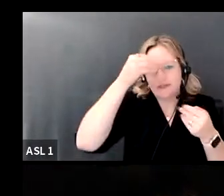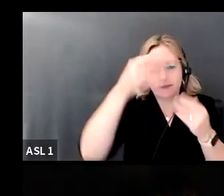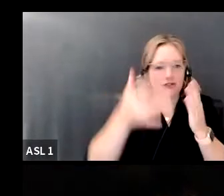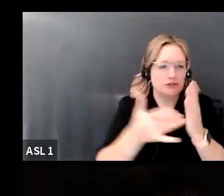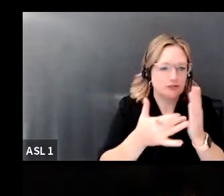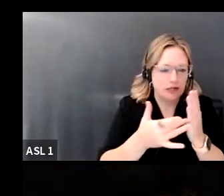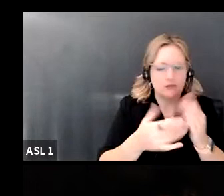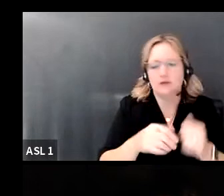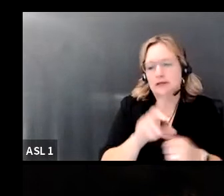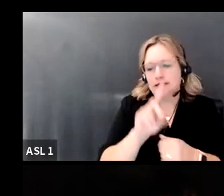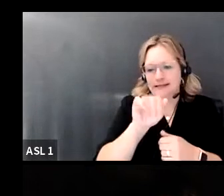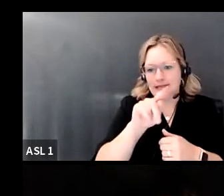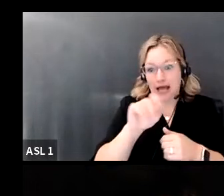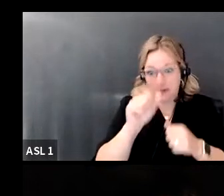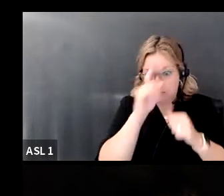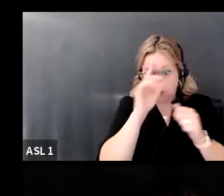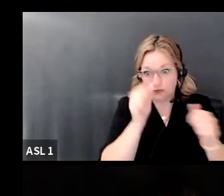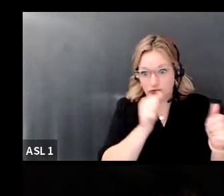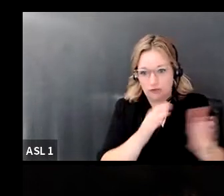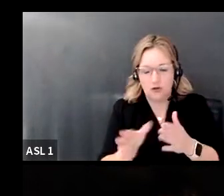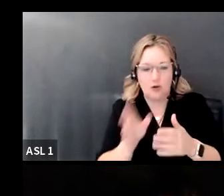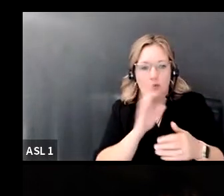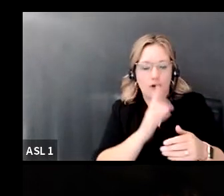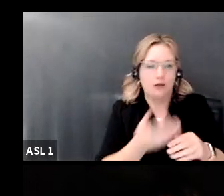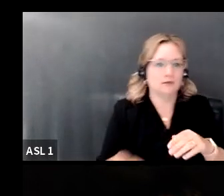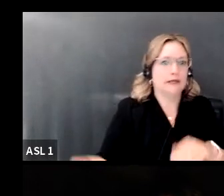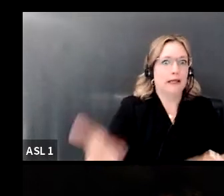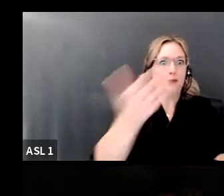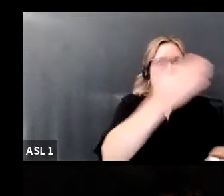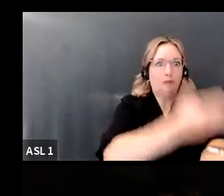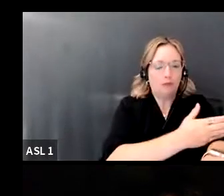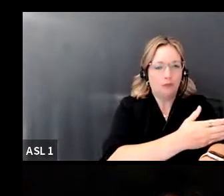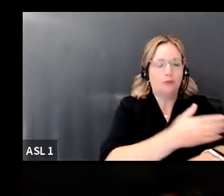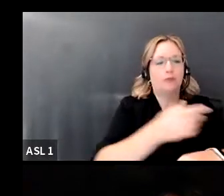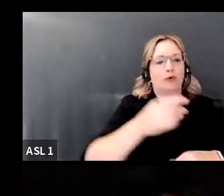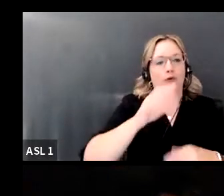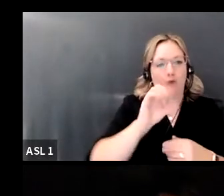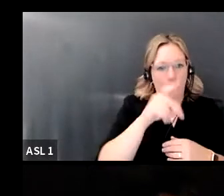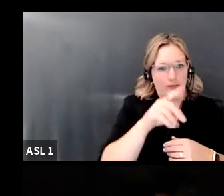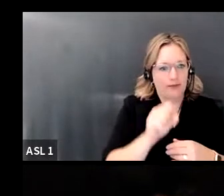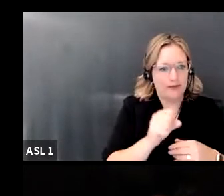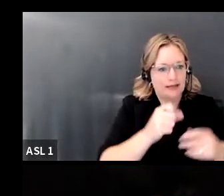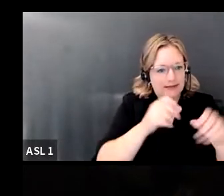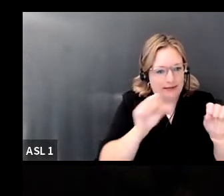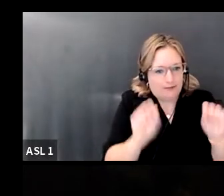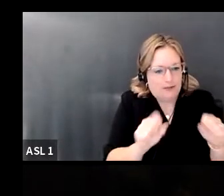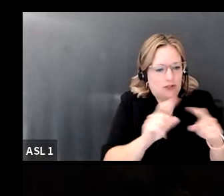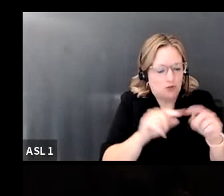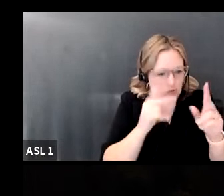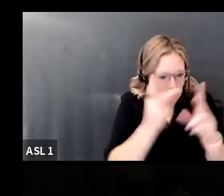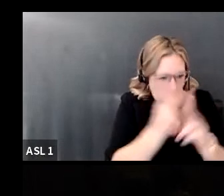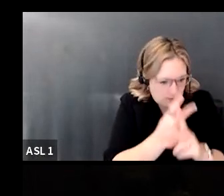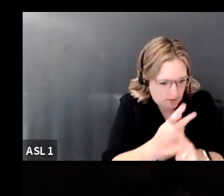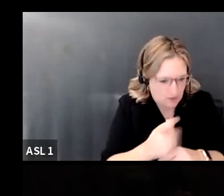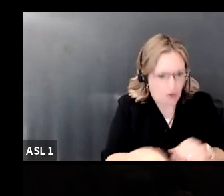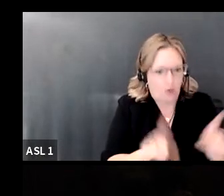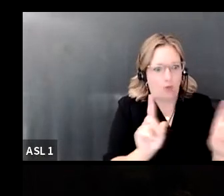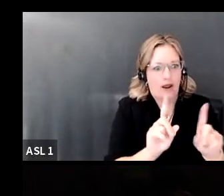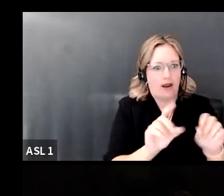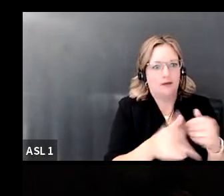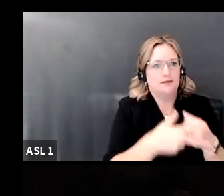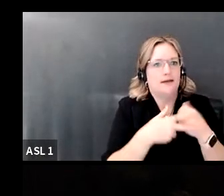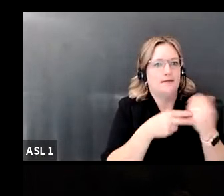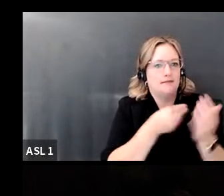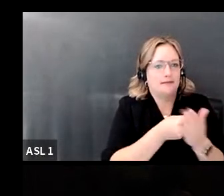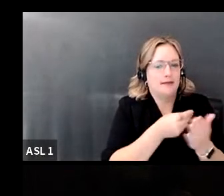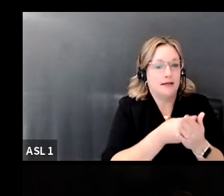strategy will enhance the ops's ongoing efforts to find efficiencies i i would also like to see us or